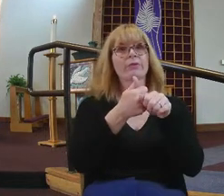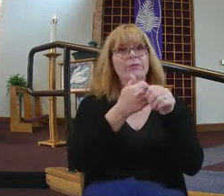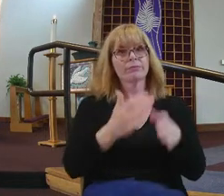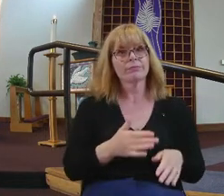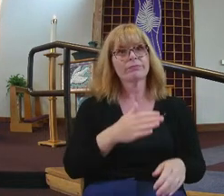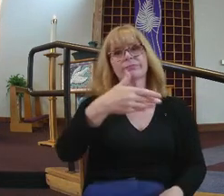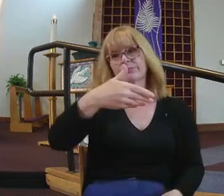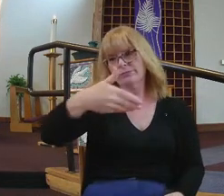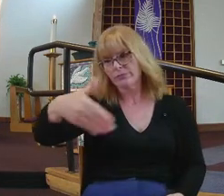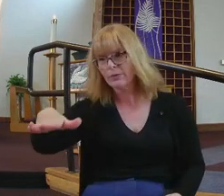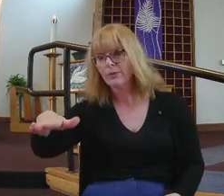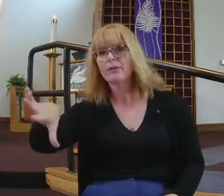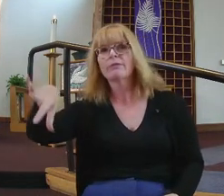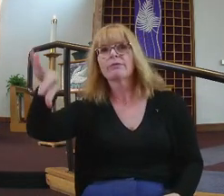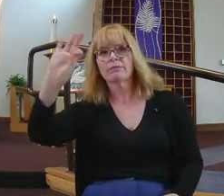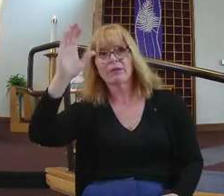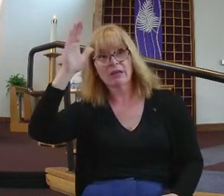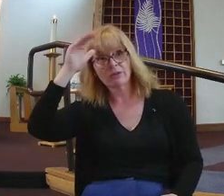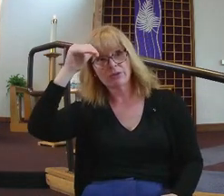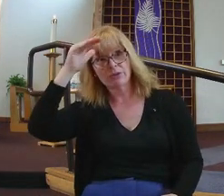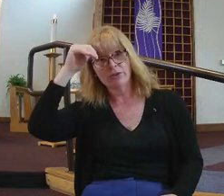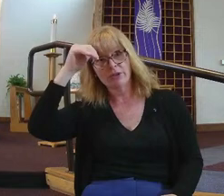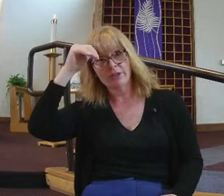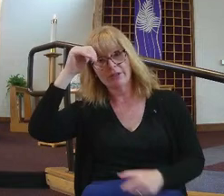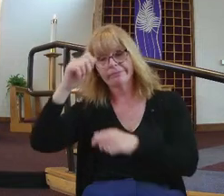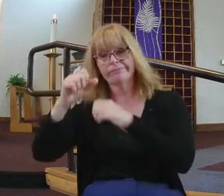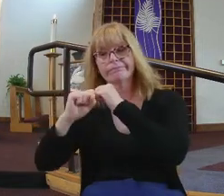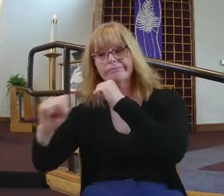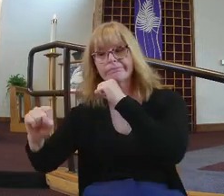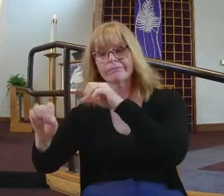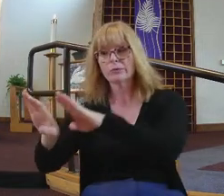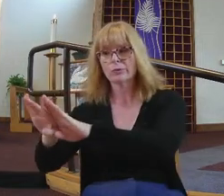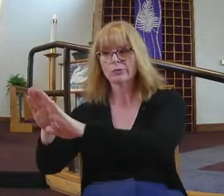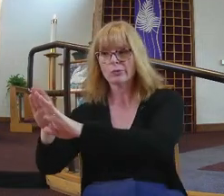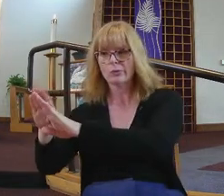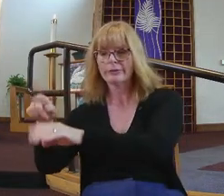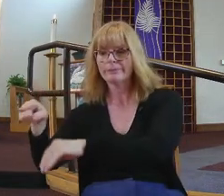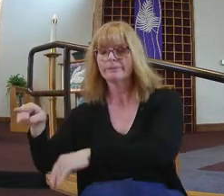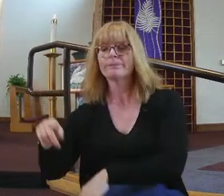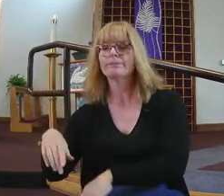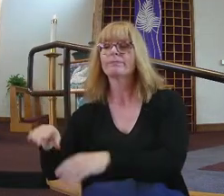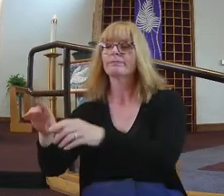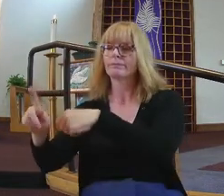colt tied near the door outside in the street. As they were untying